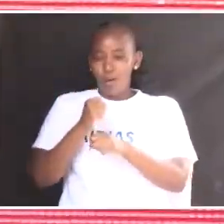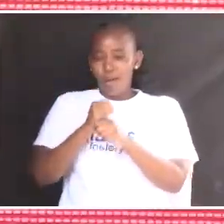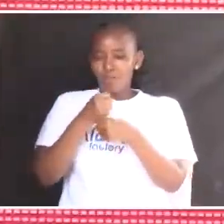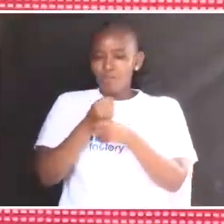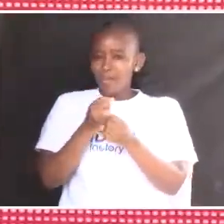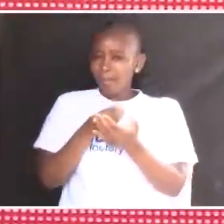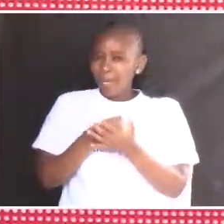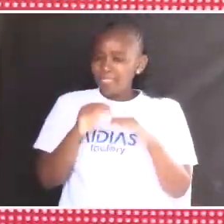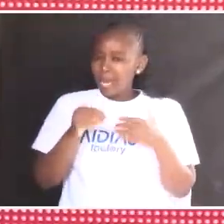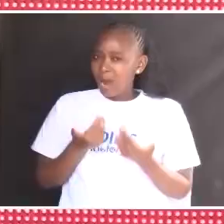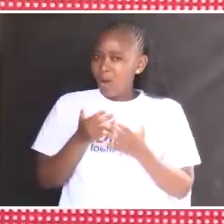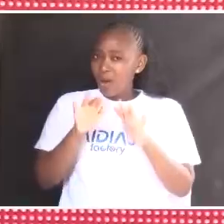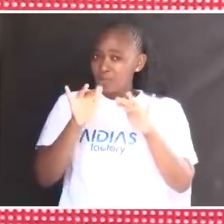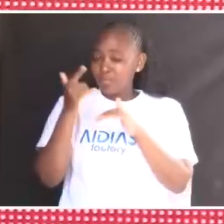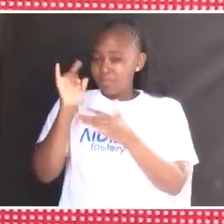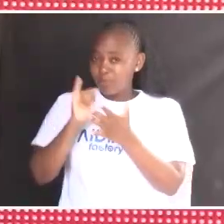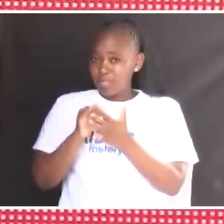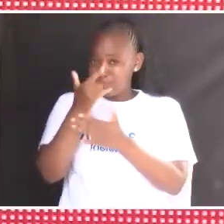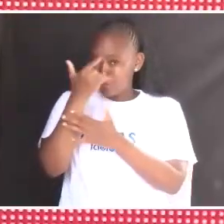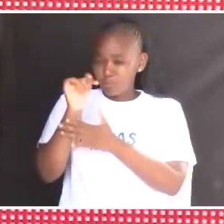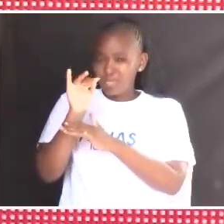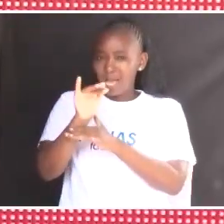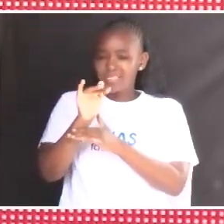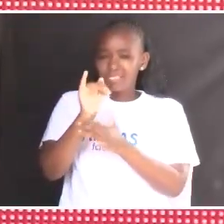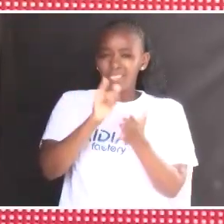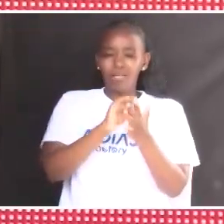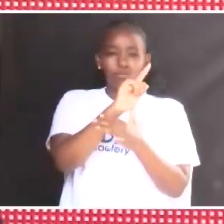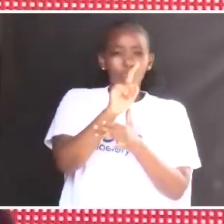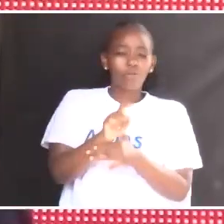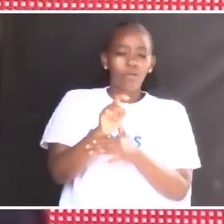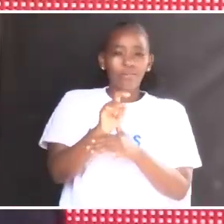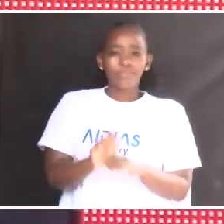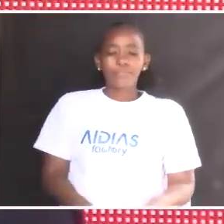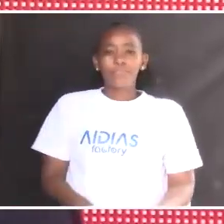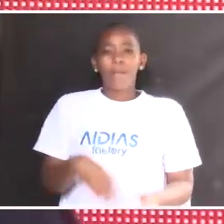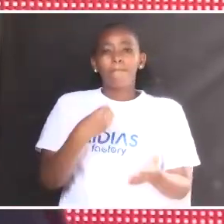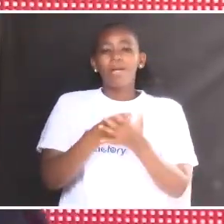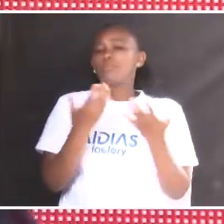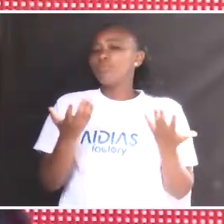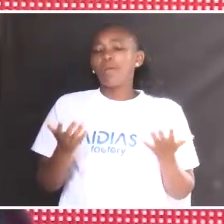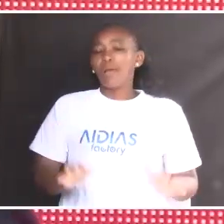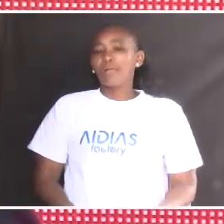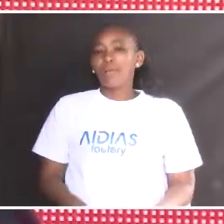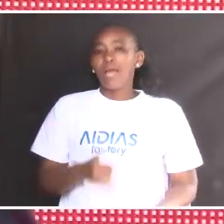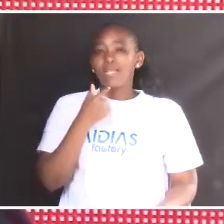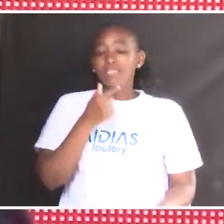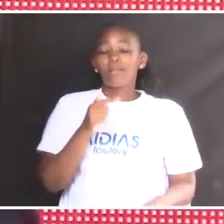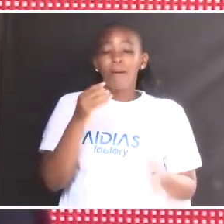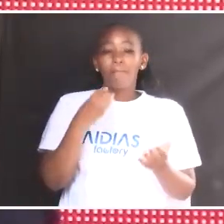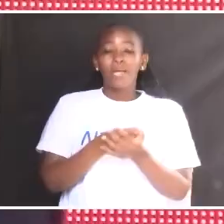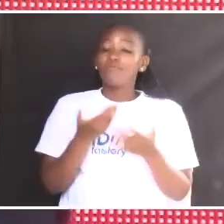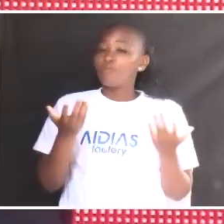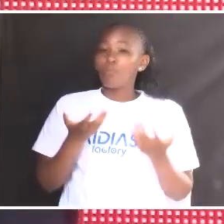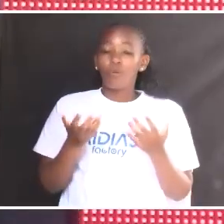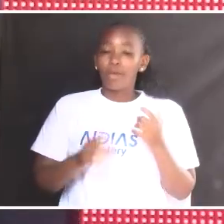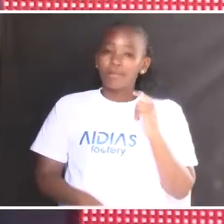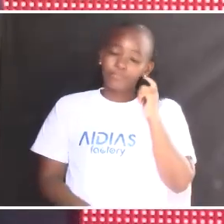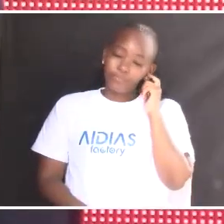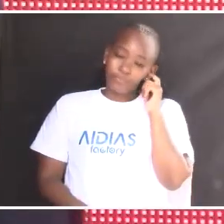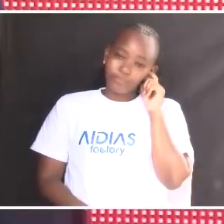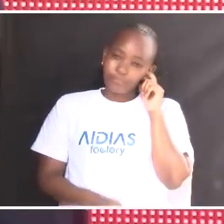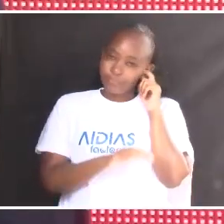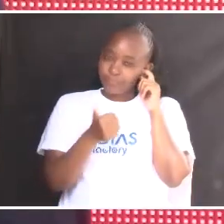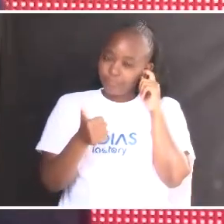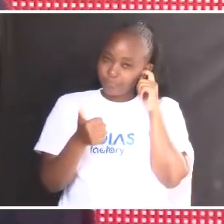money. And I know you are waiting for that because you had asked her questions, pesa iko wapi? So atawaambia pesa kwenye unatoa. So the